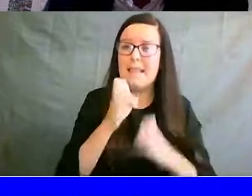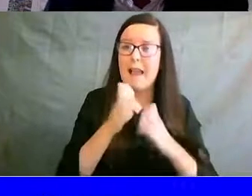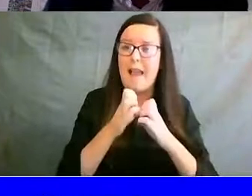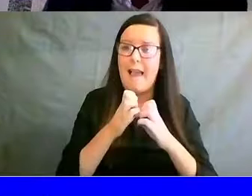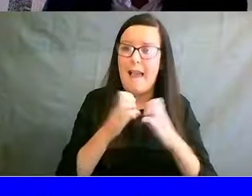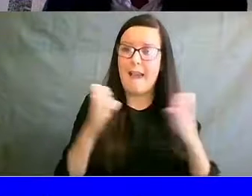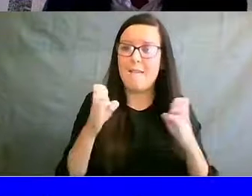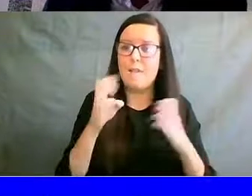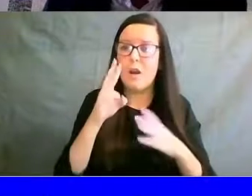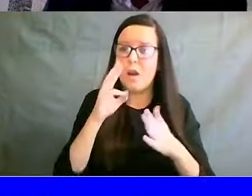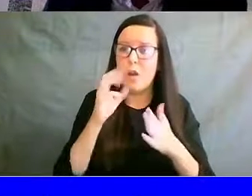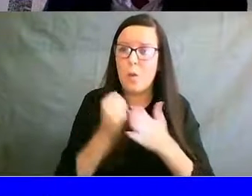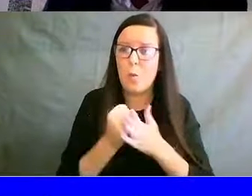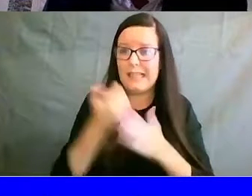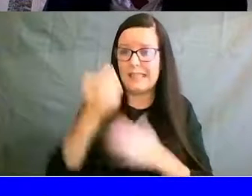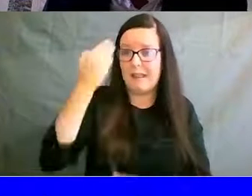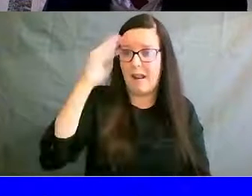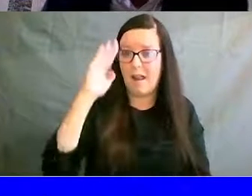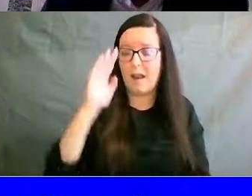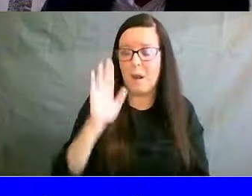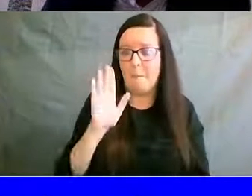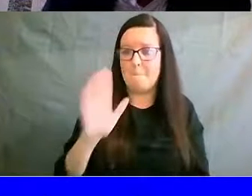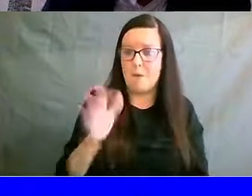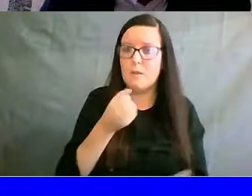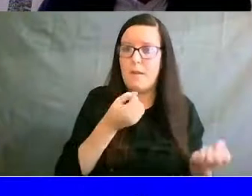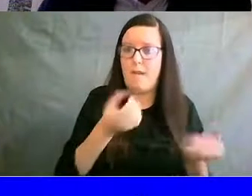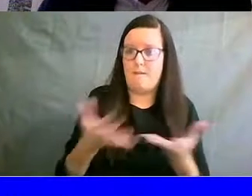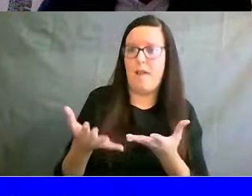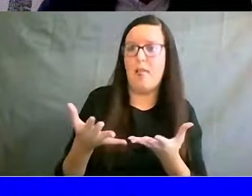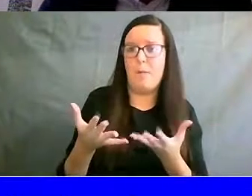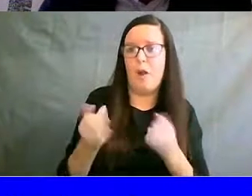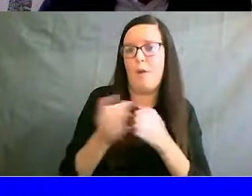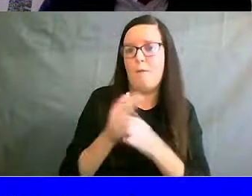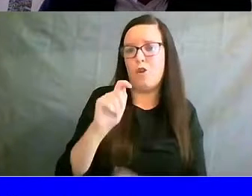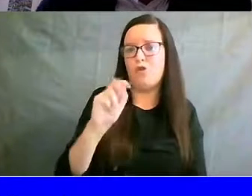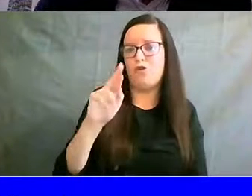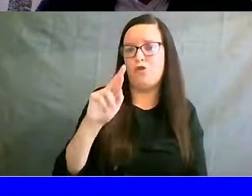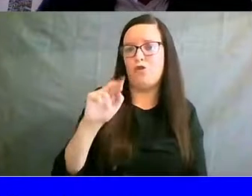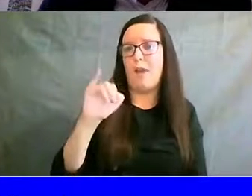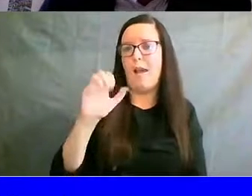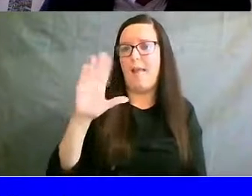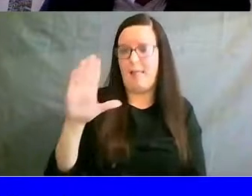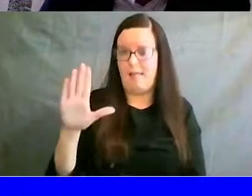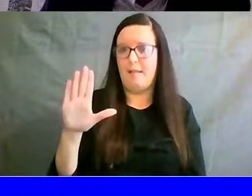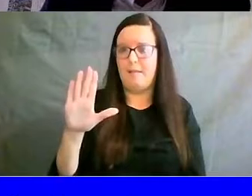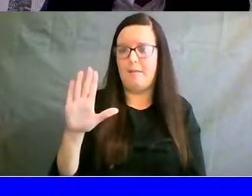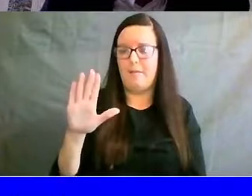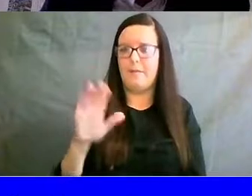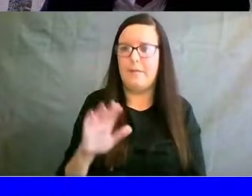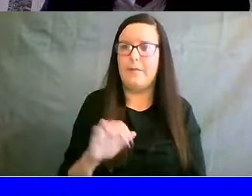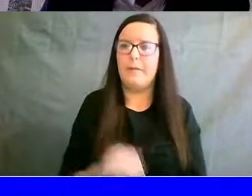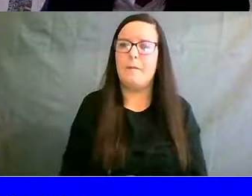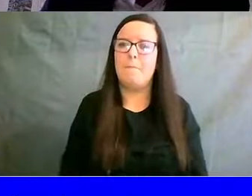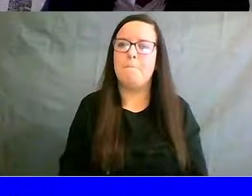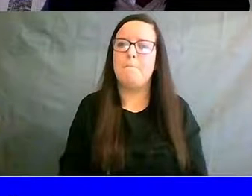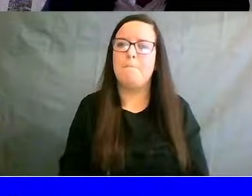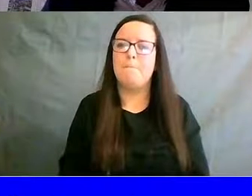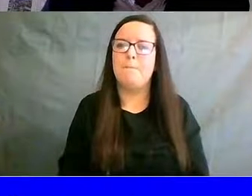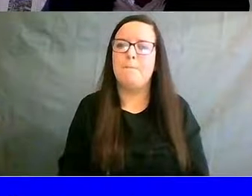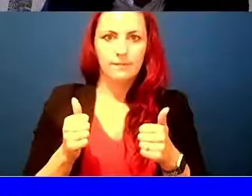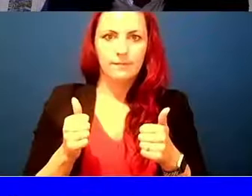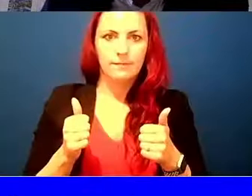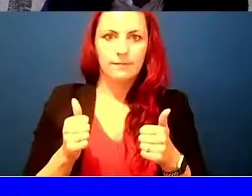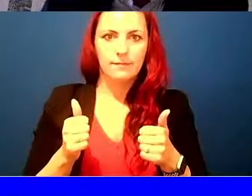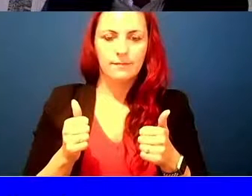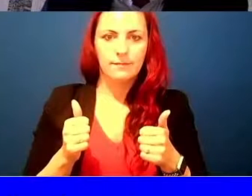live oral cross-examination at trial. And Miriam Delhunt has said that we continue to endure a situation in Ireland where